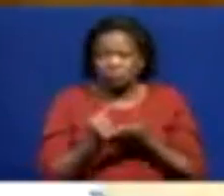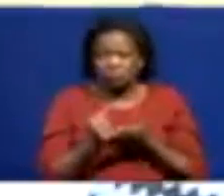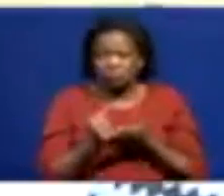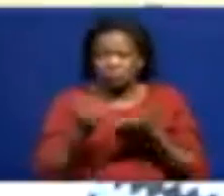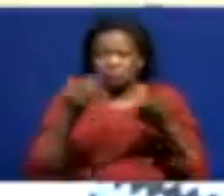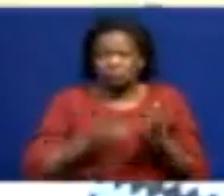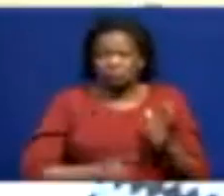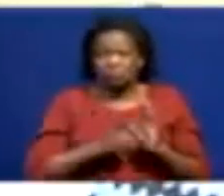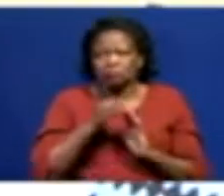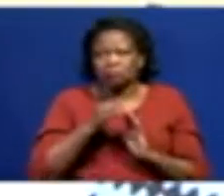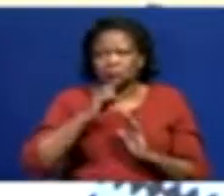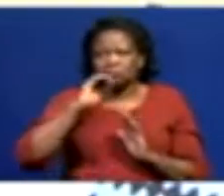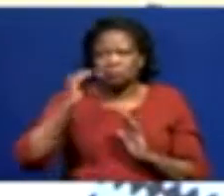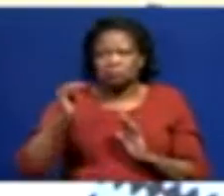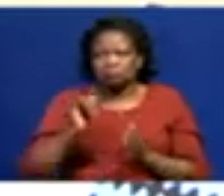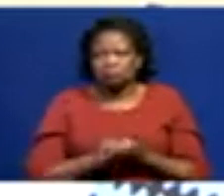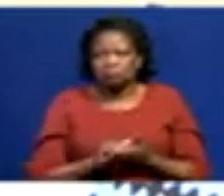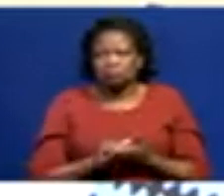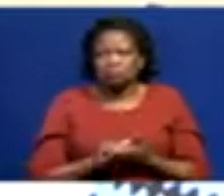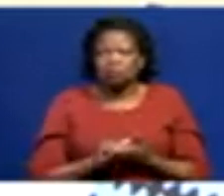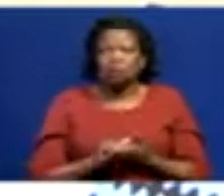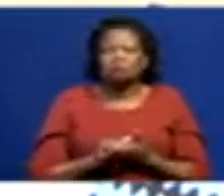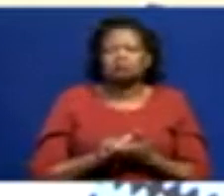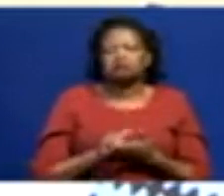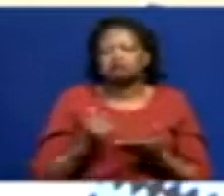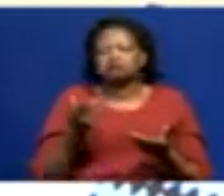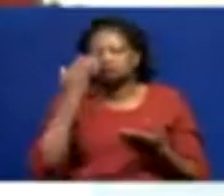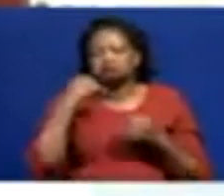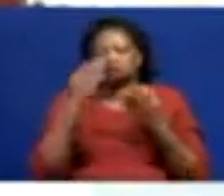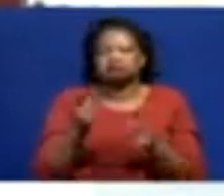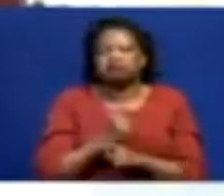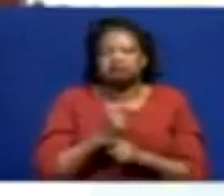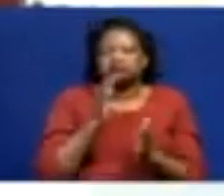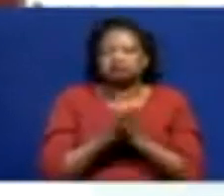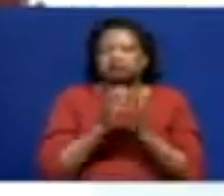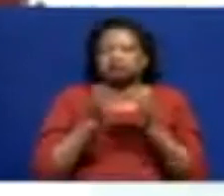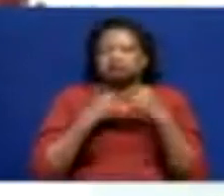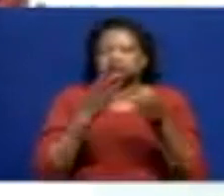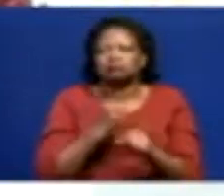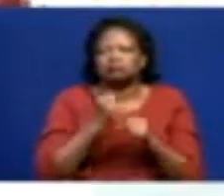development between the counties by offering training and job opportunities.